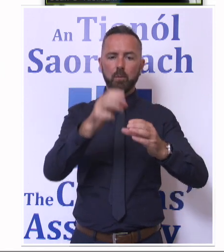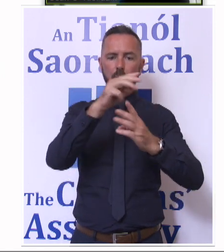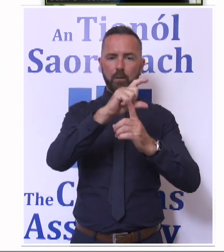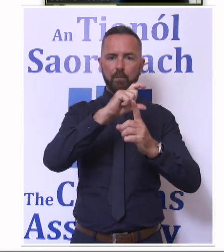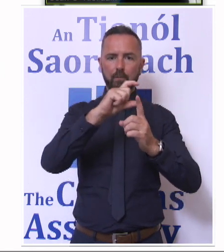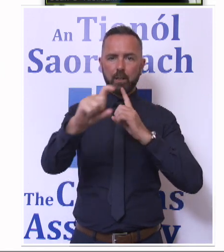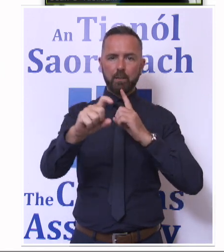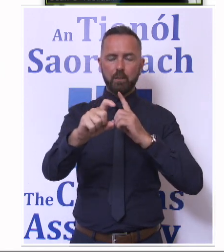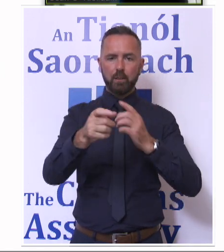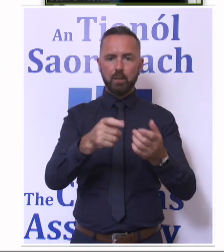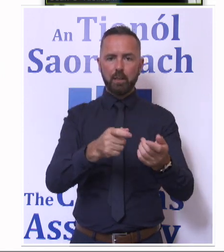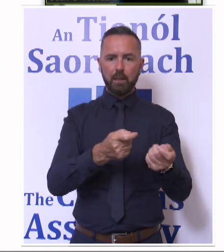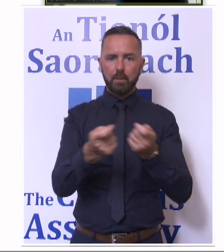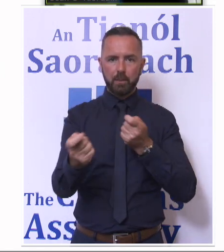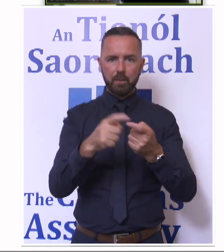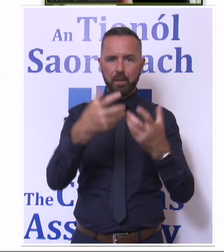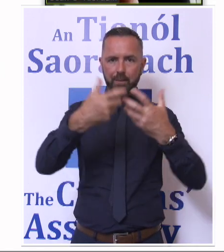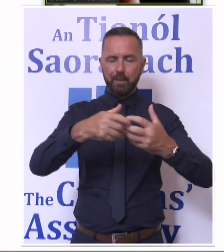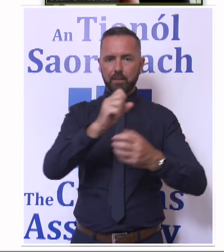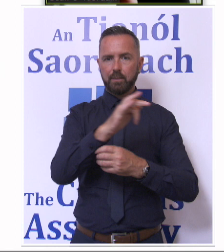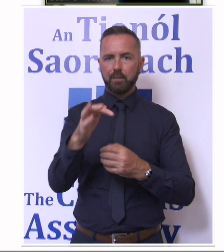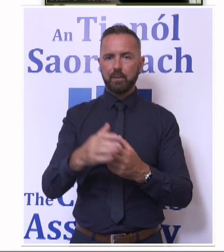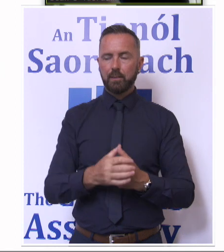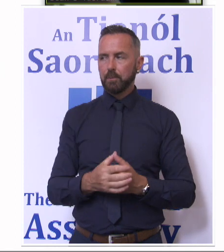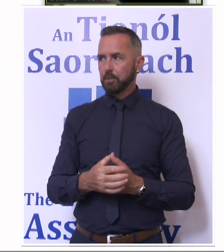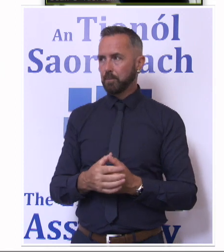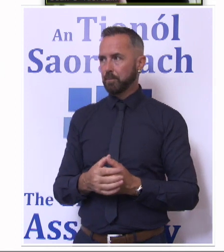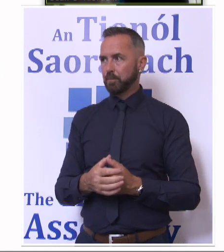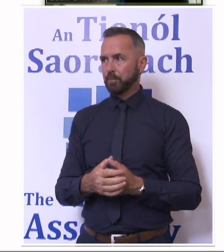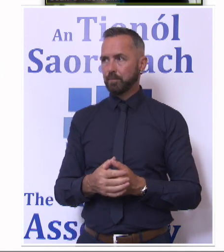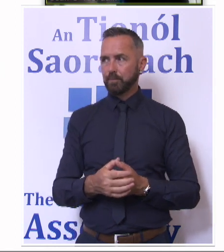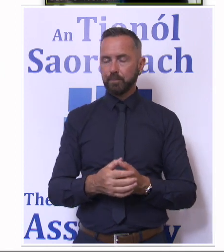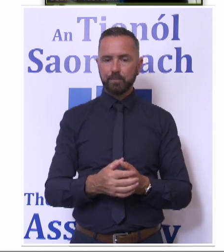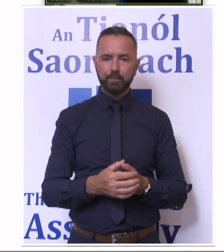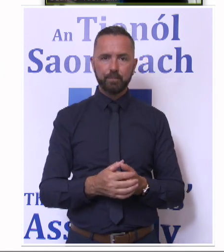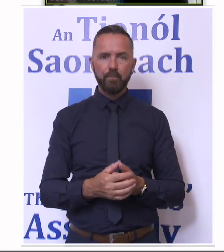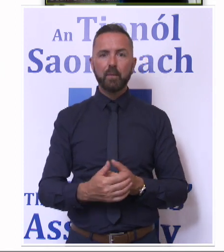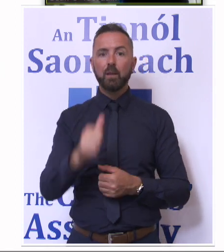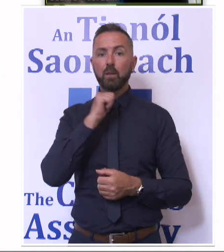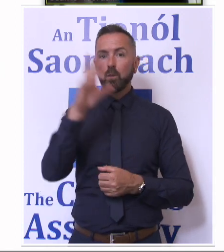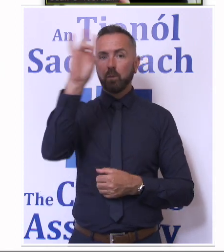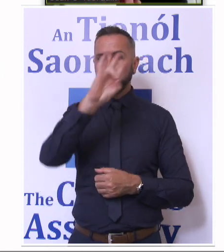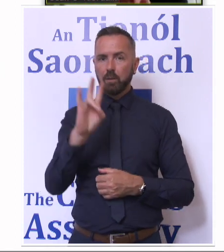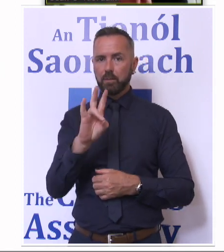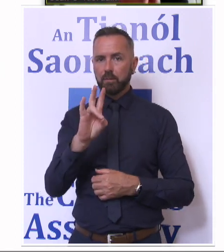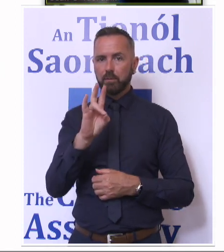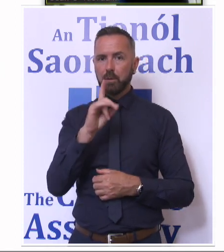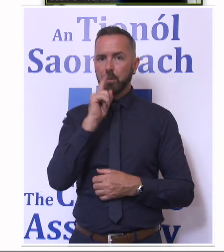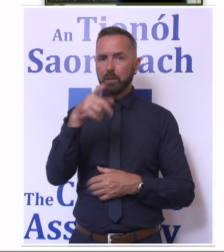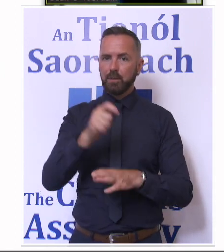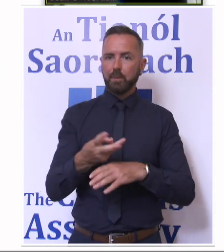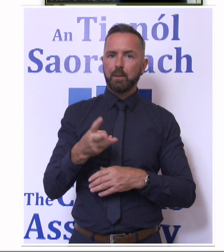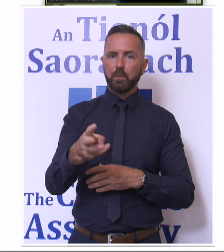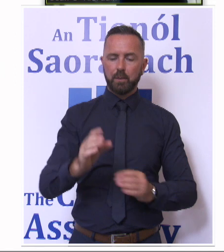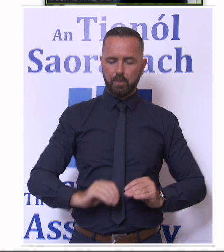administration and technical staffs. So there's no question at this point, but that these are probably the best way to go